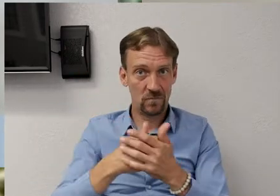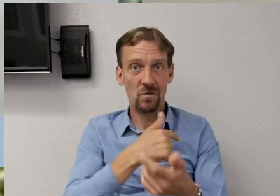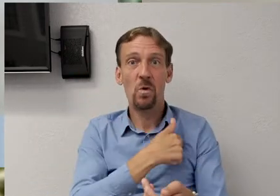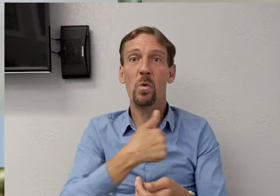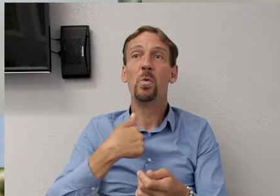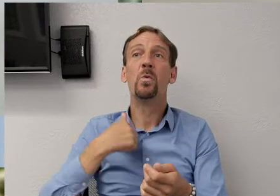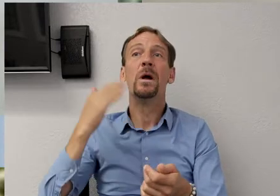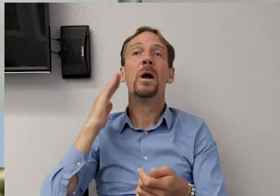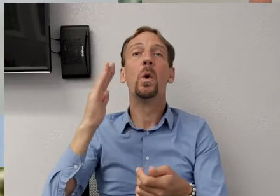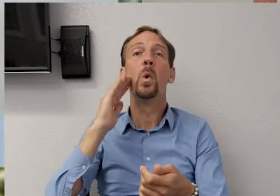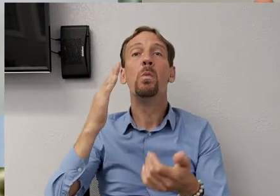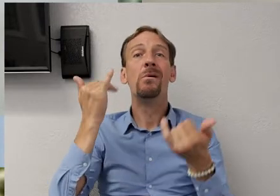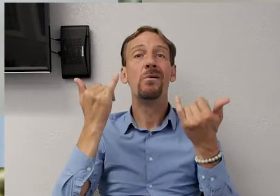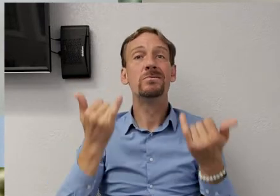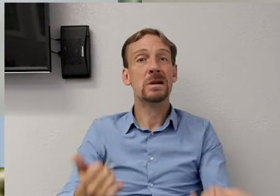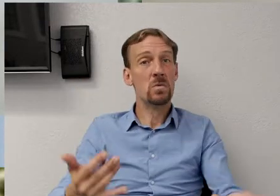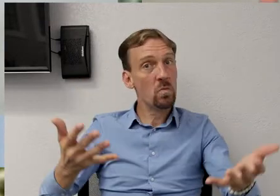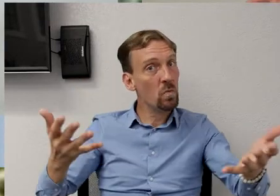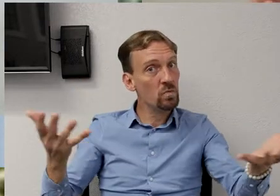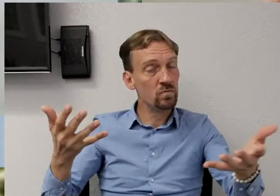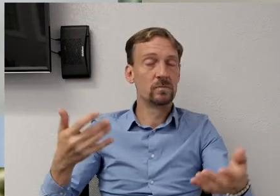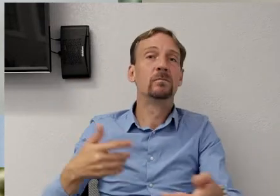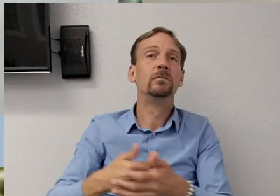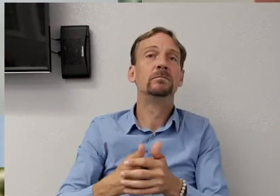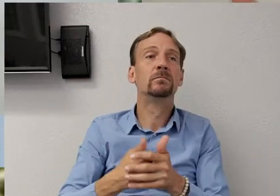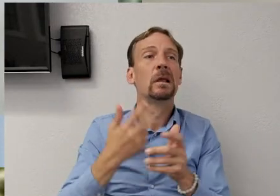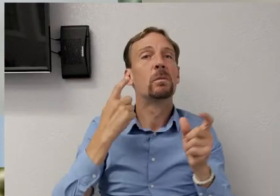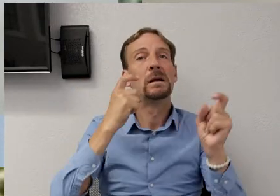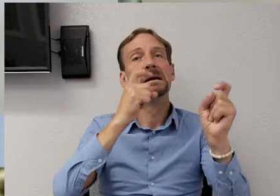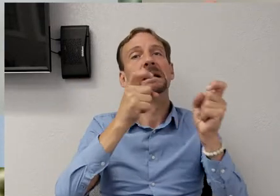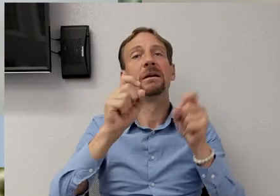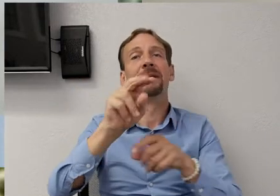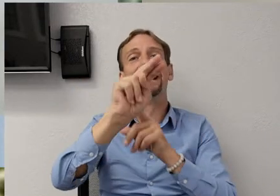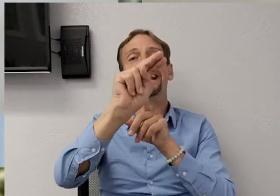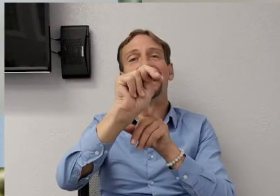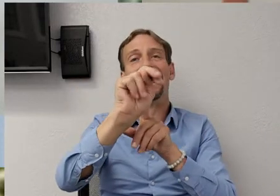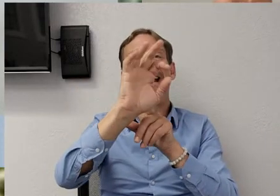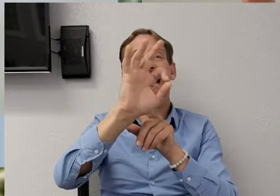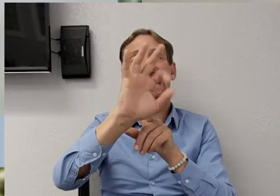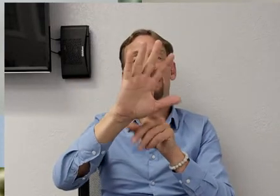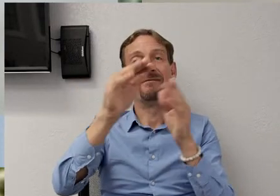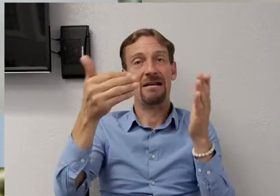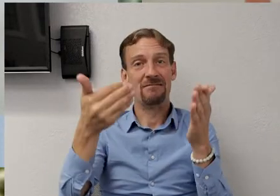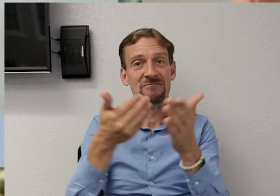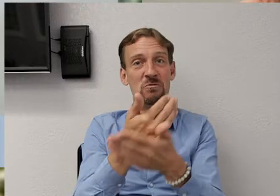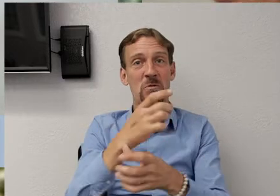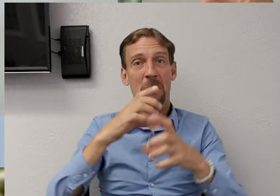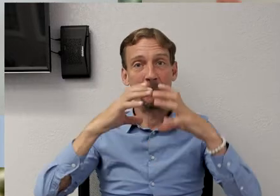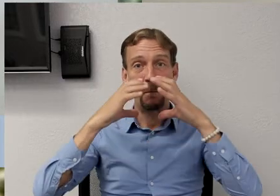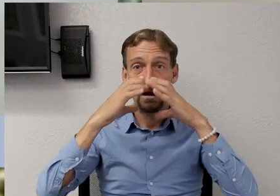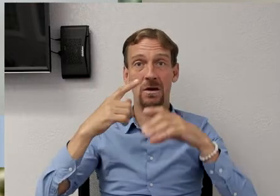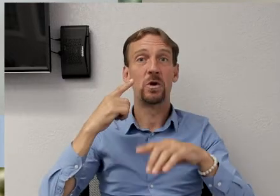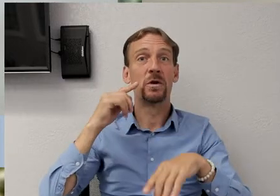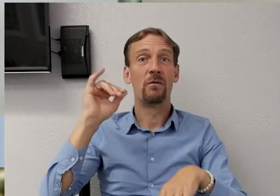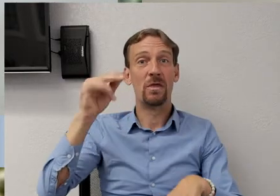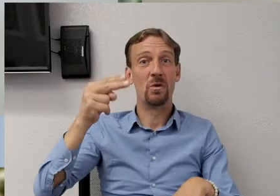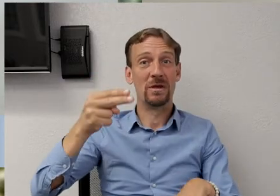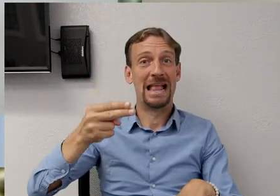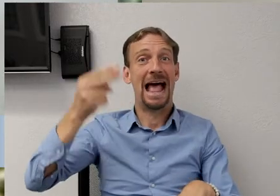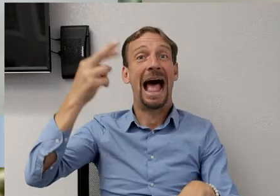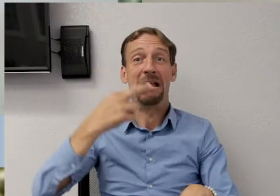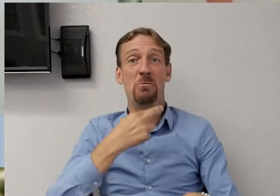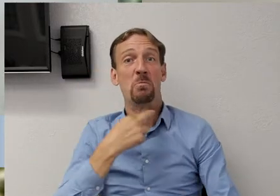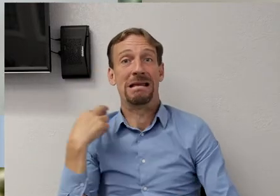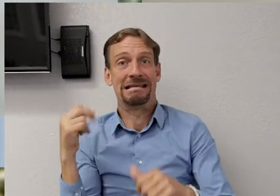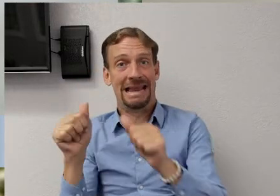start giving now a new N95 mask to those high risk or employees working in high